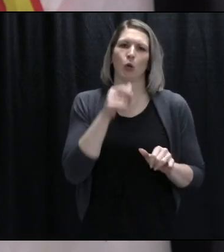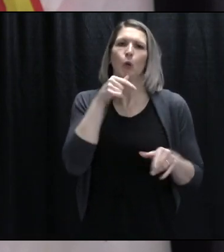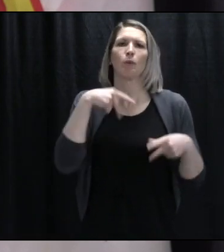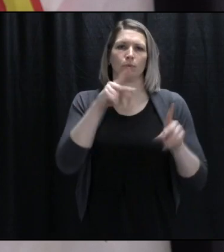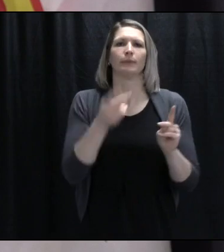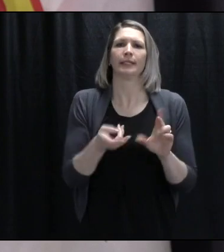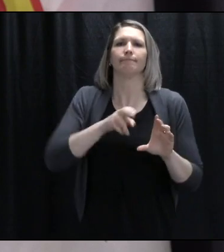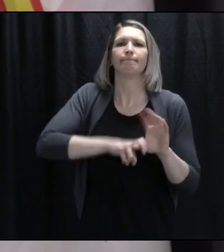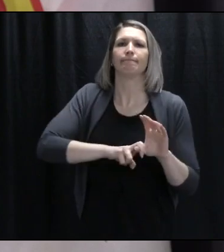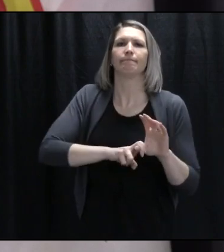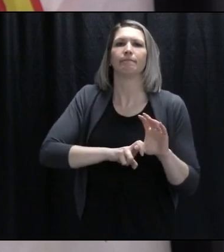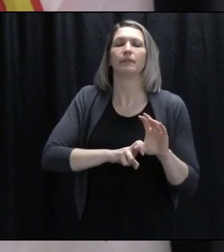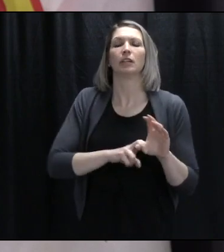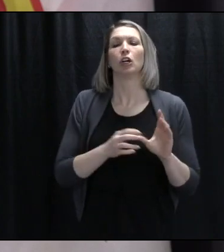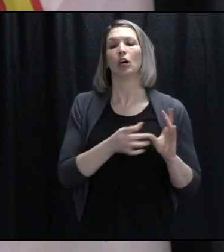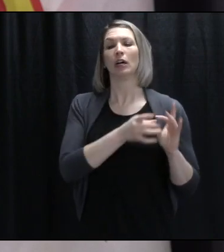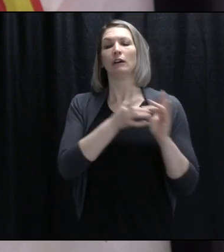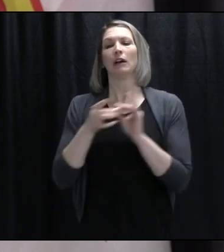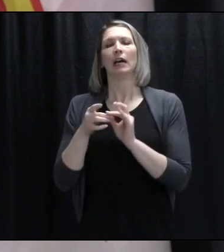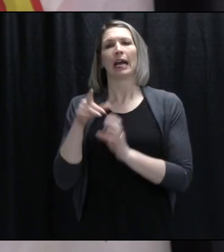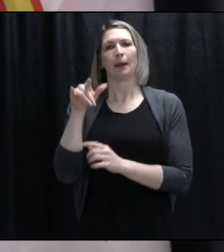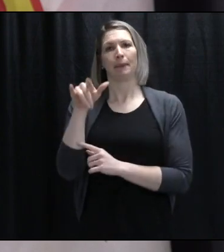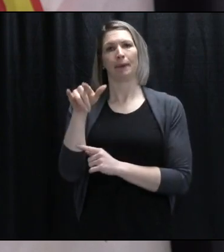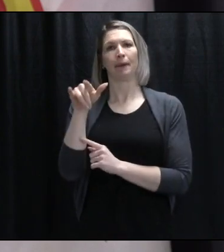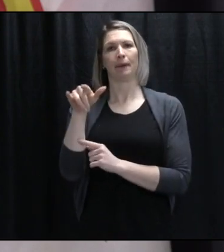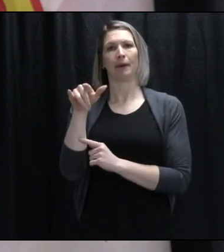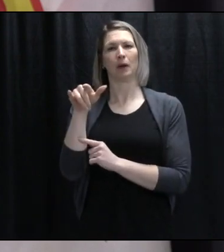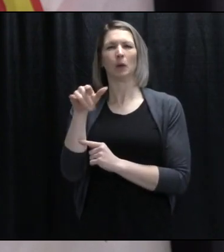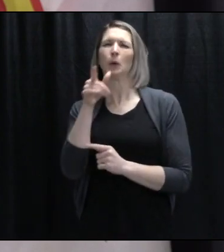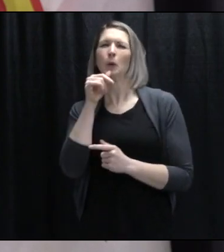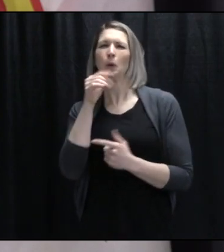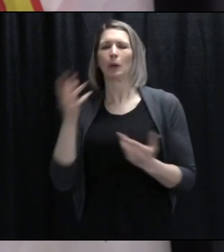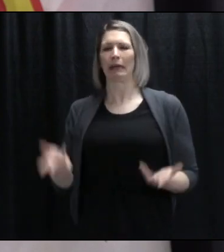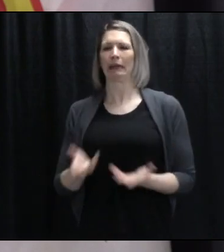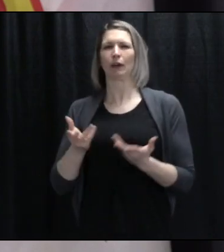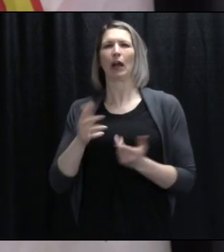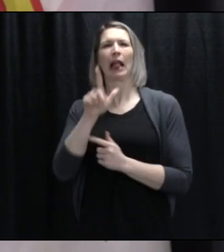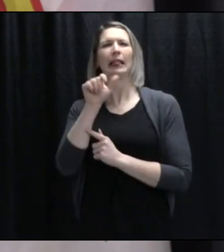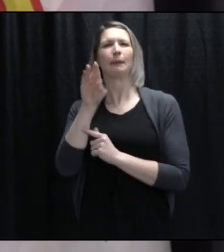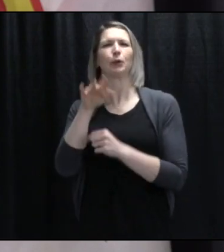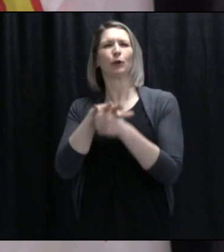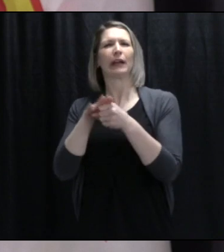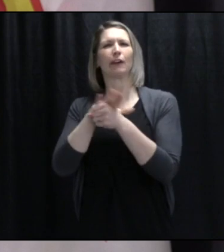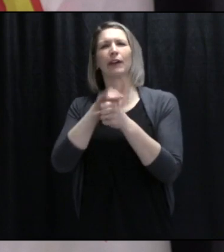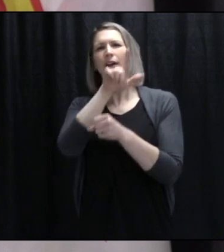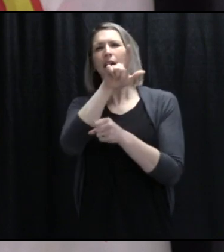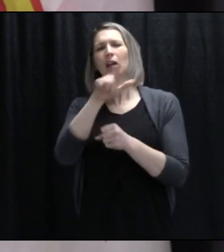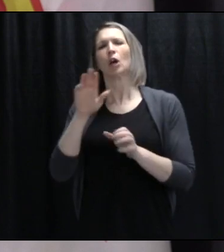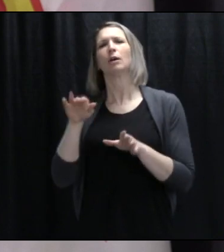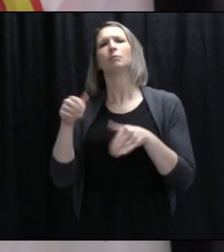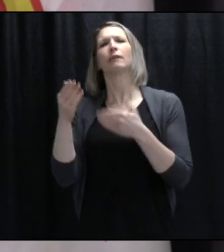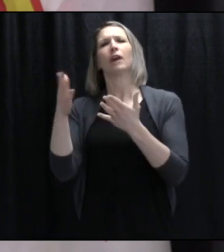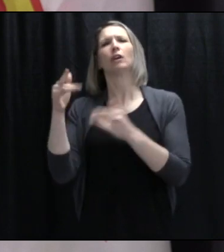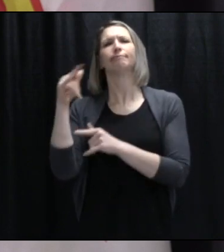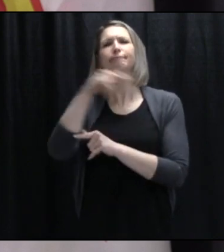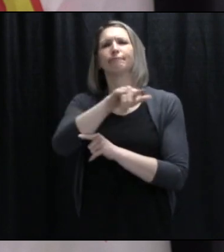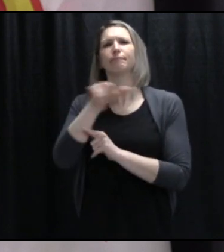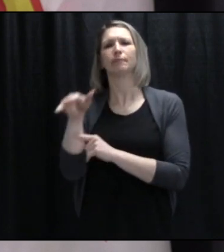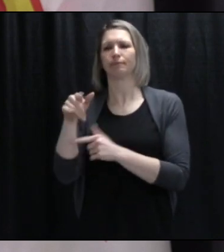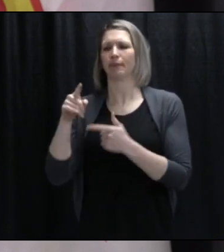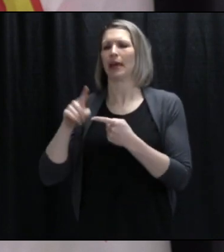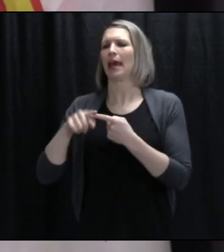travel by Air Canada, we really have only PAL and Air Borealis. They're the only service provided for many of our